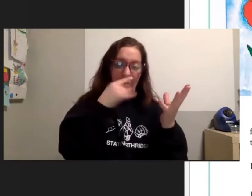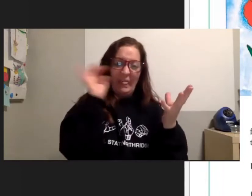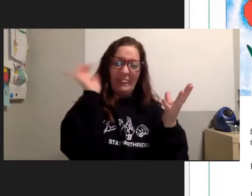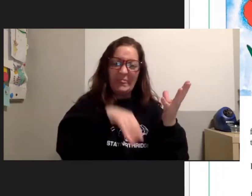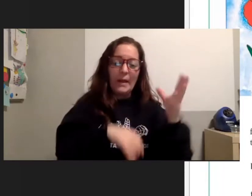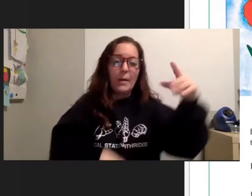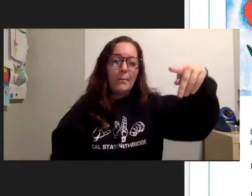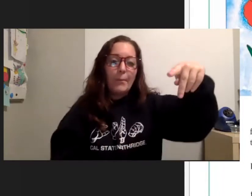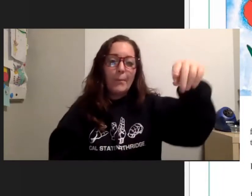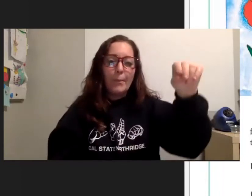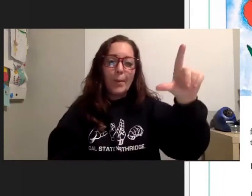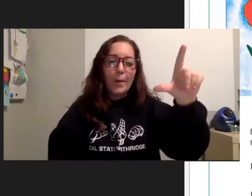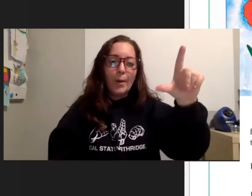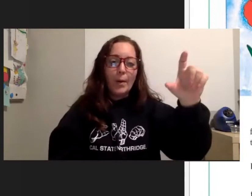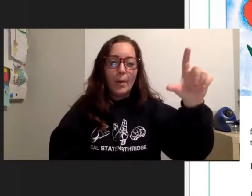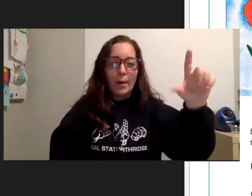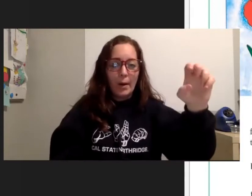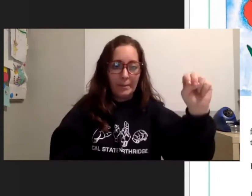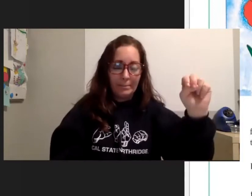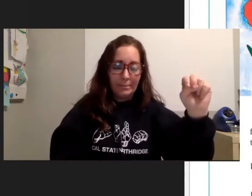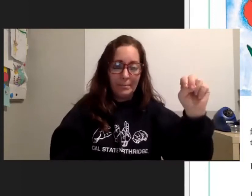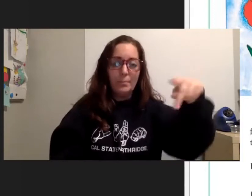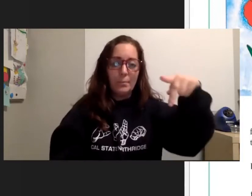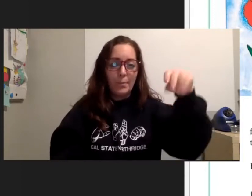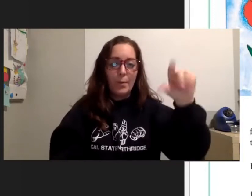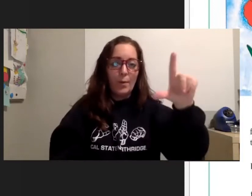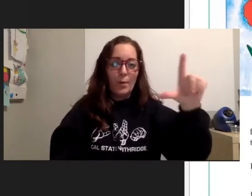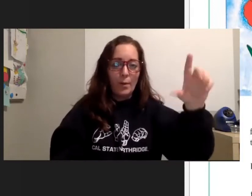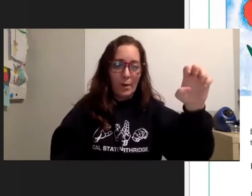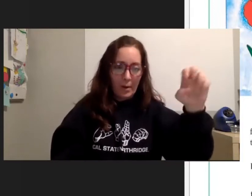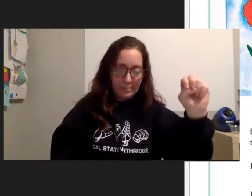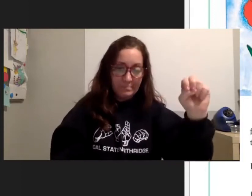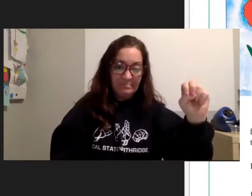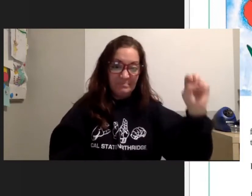you know, that yellow stuff that when you smell a flower gets stuck on your nose? That's the pollen.